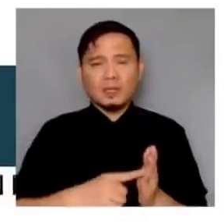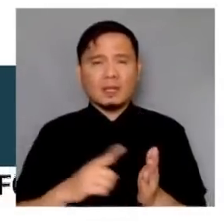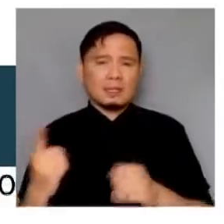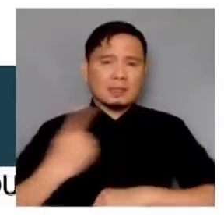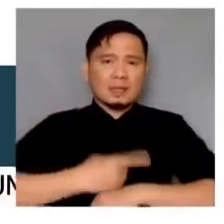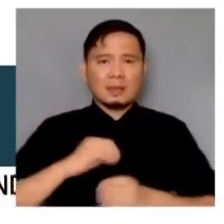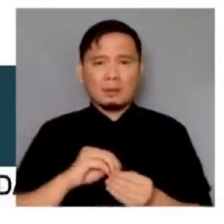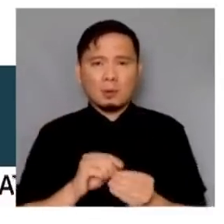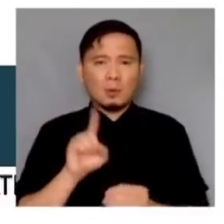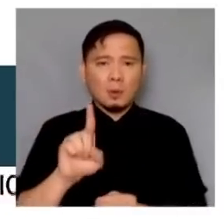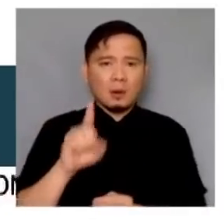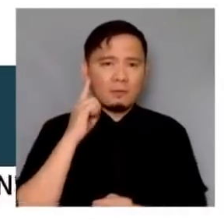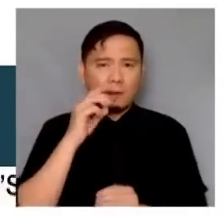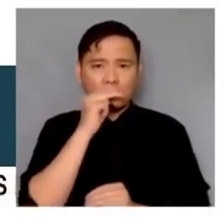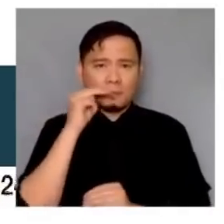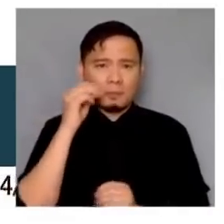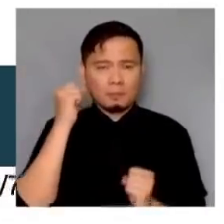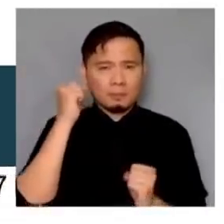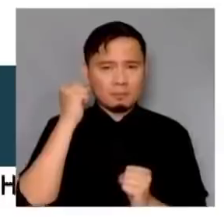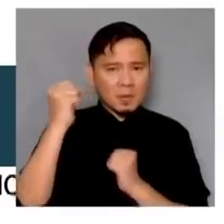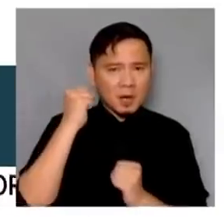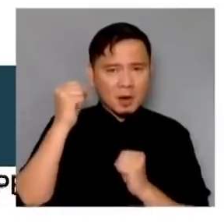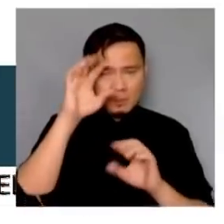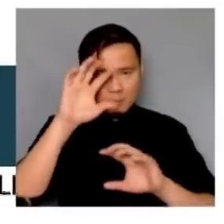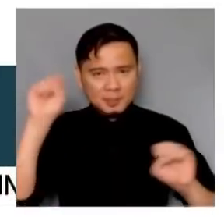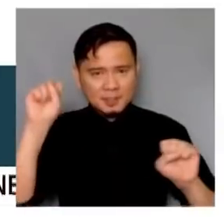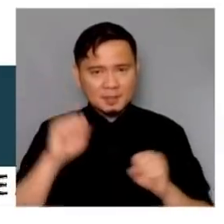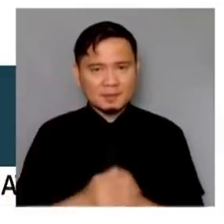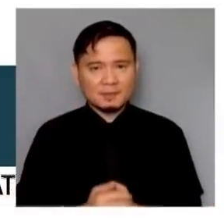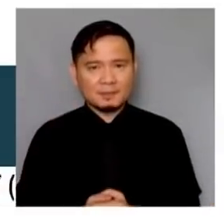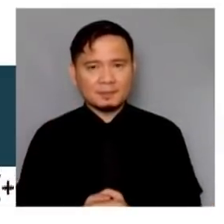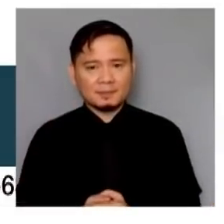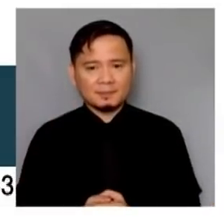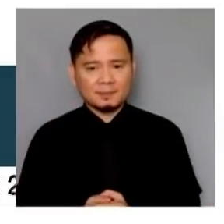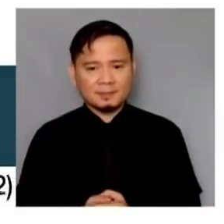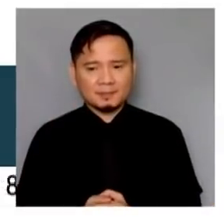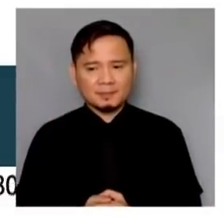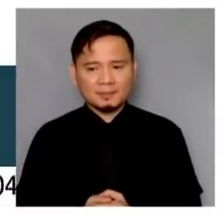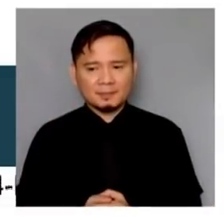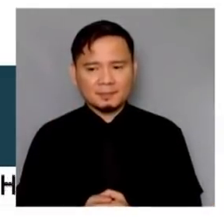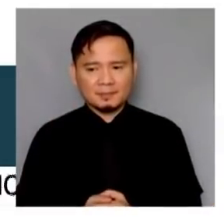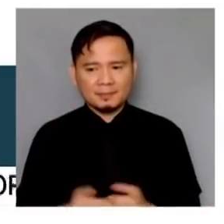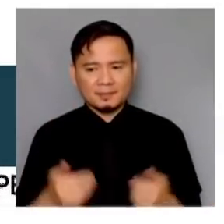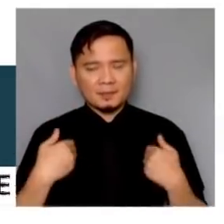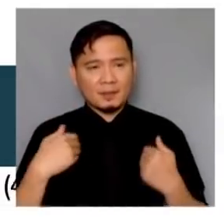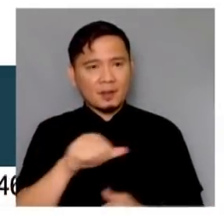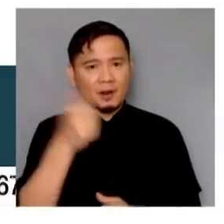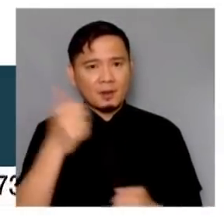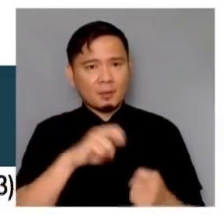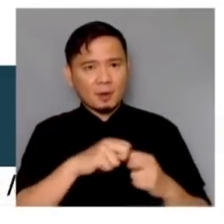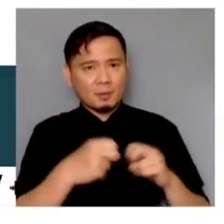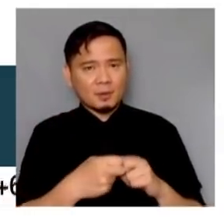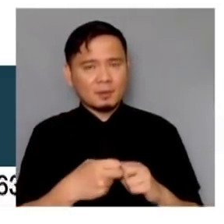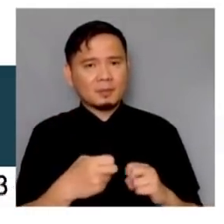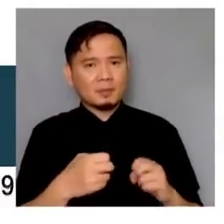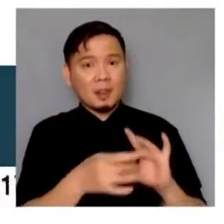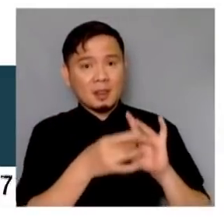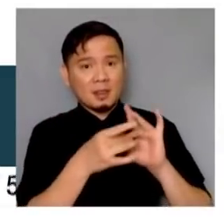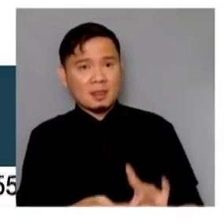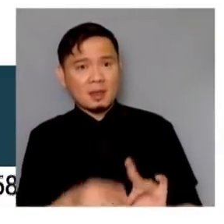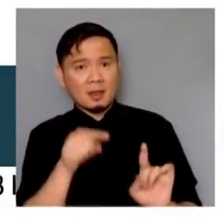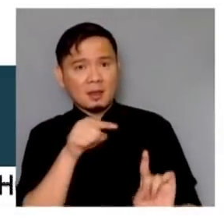presidency. Senator Pimentel, there's another issue that's cropping up, and it's not about Senator